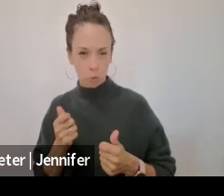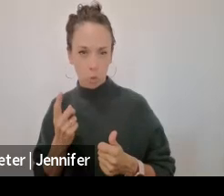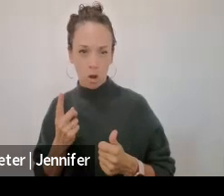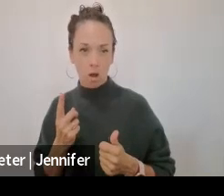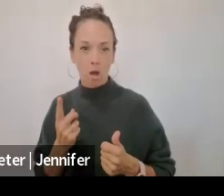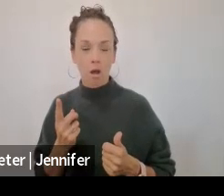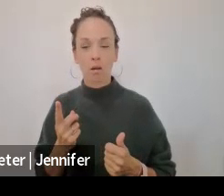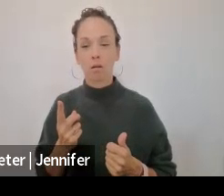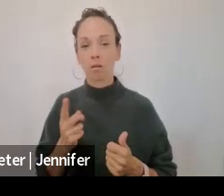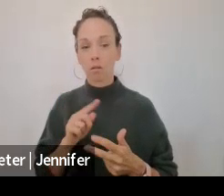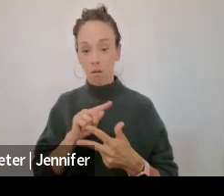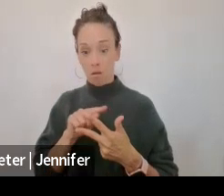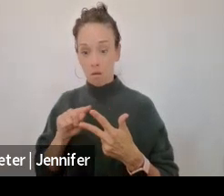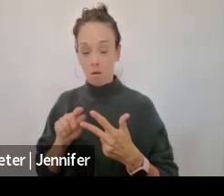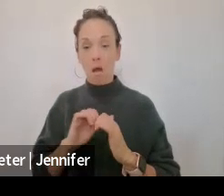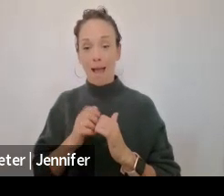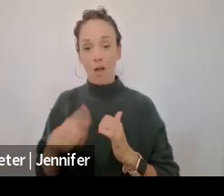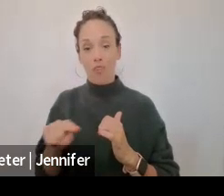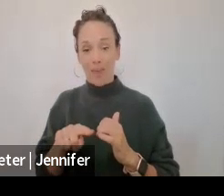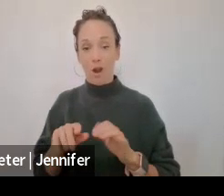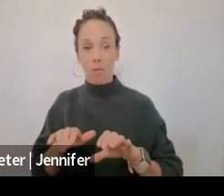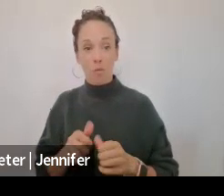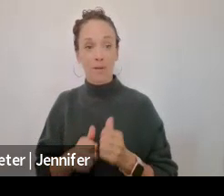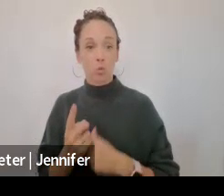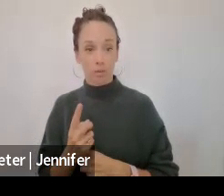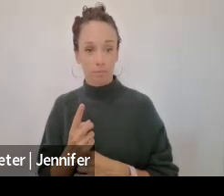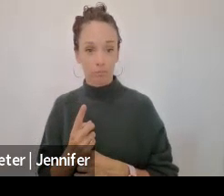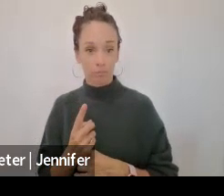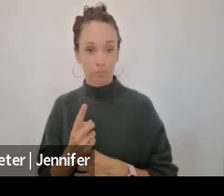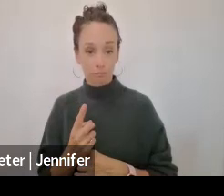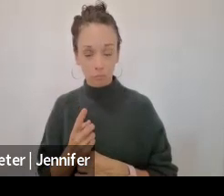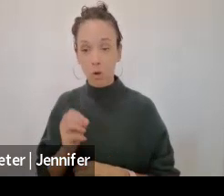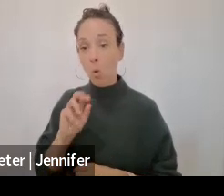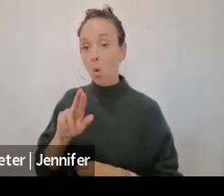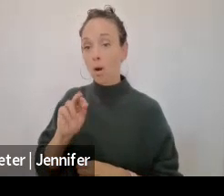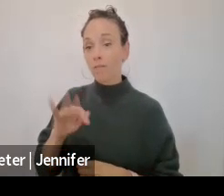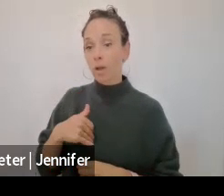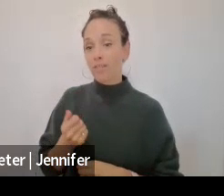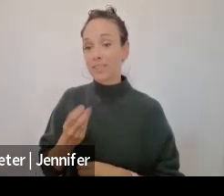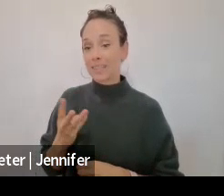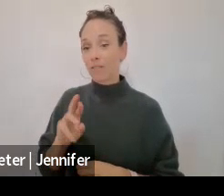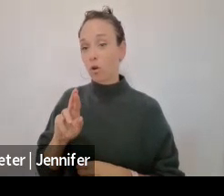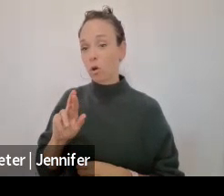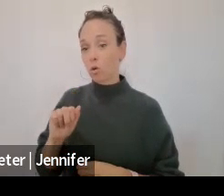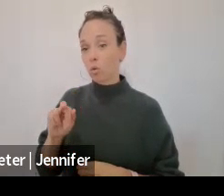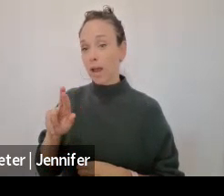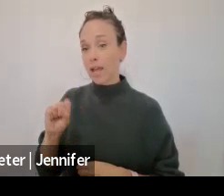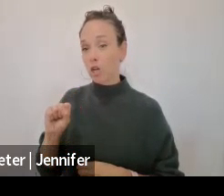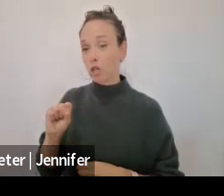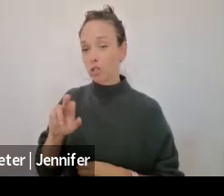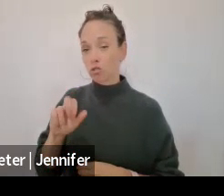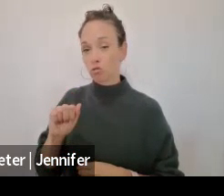the students are performing. Also, if we have multiple raters, we can also look